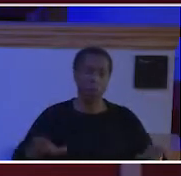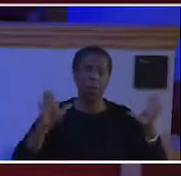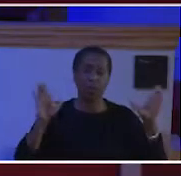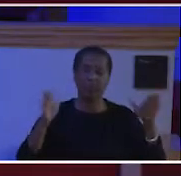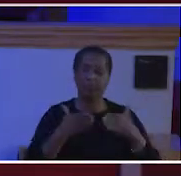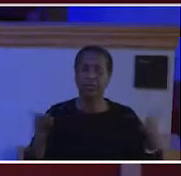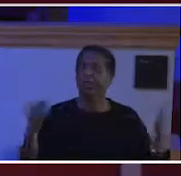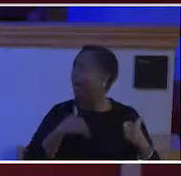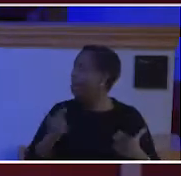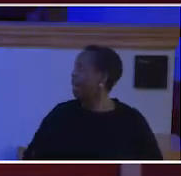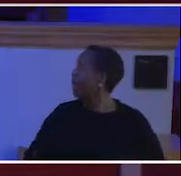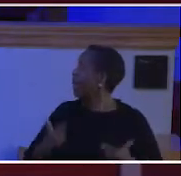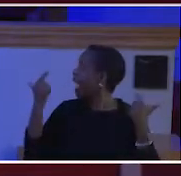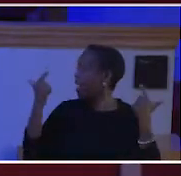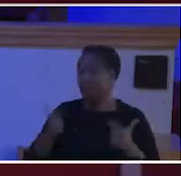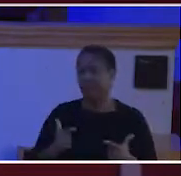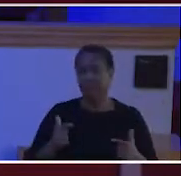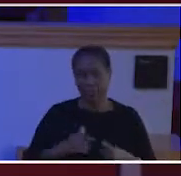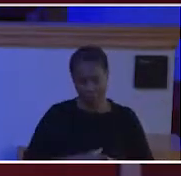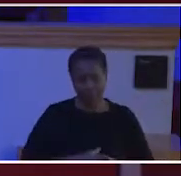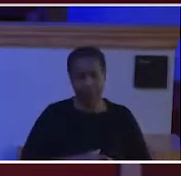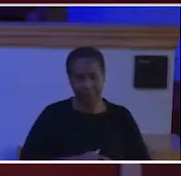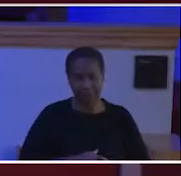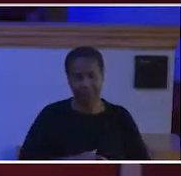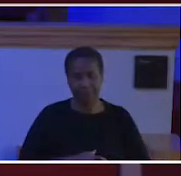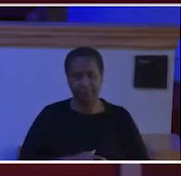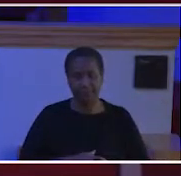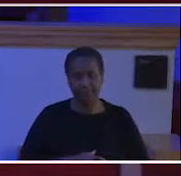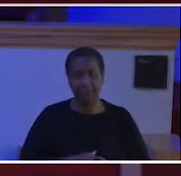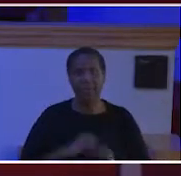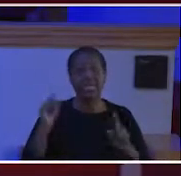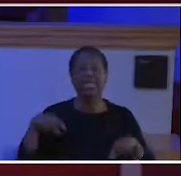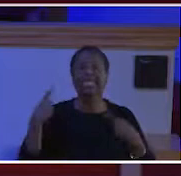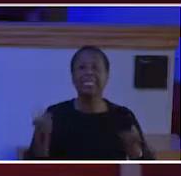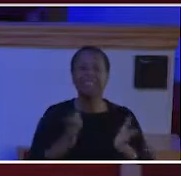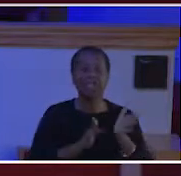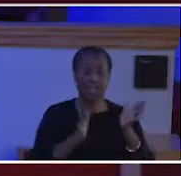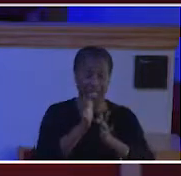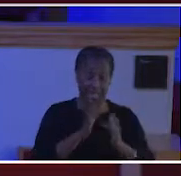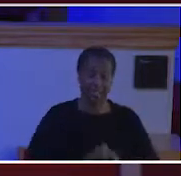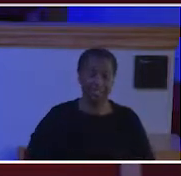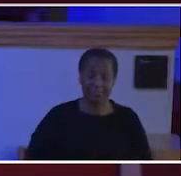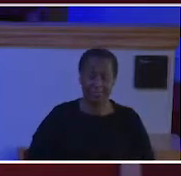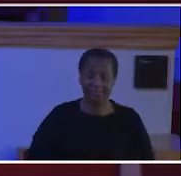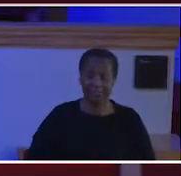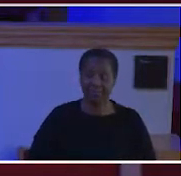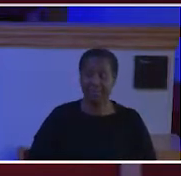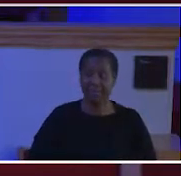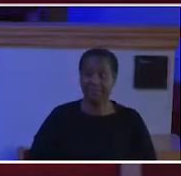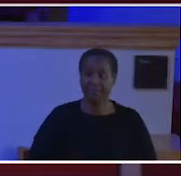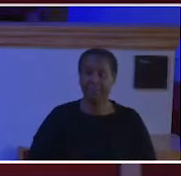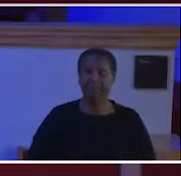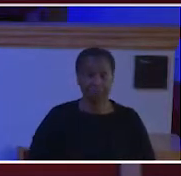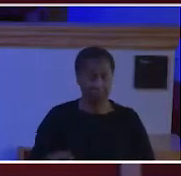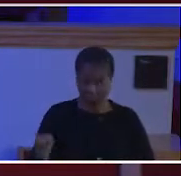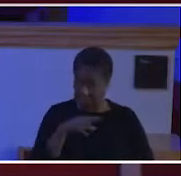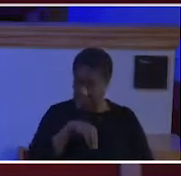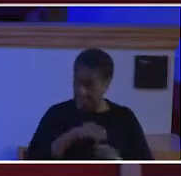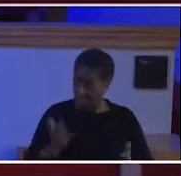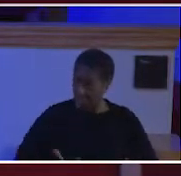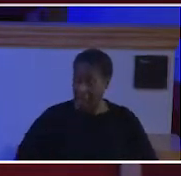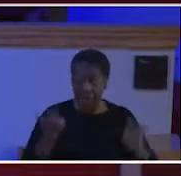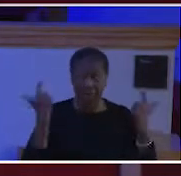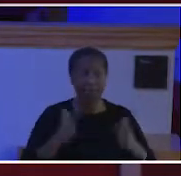in my life has been wrought since Jesus. Has he ever come in your